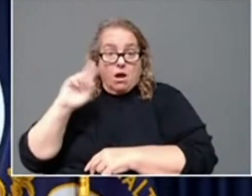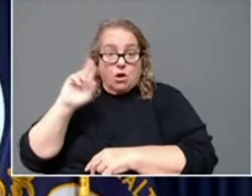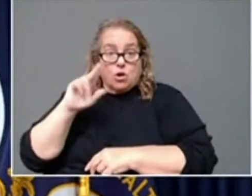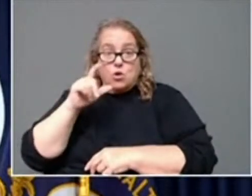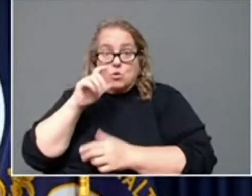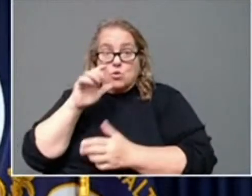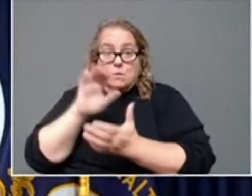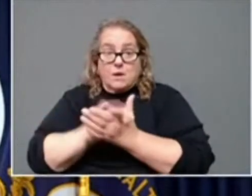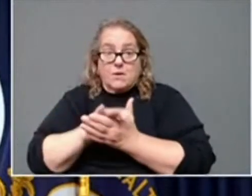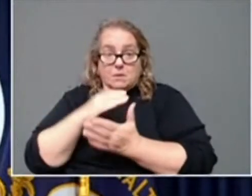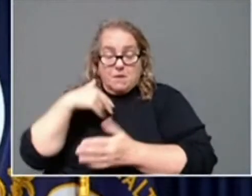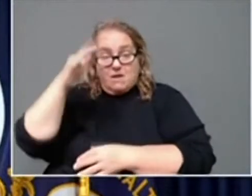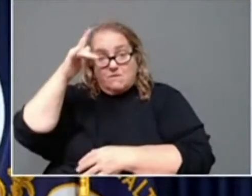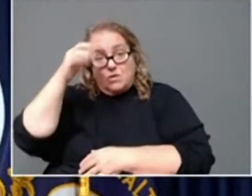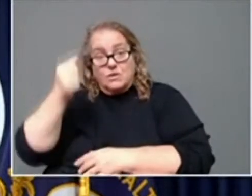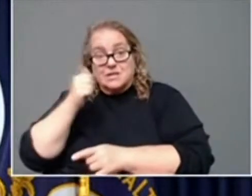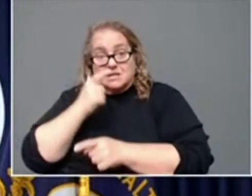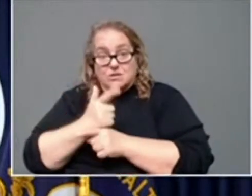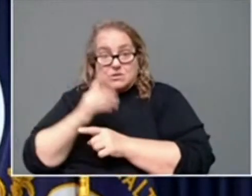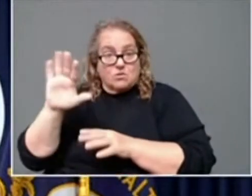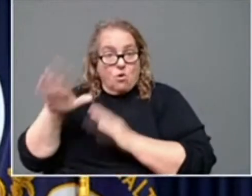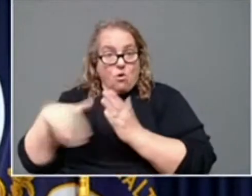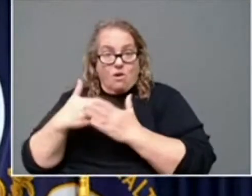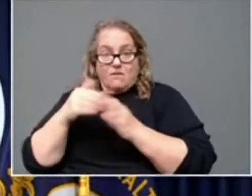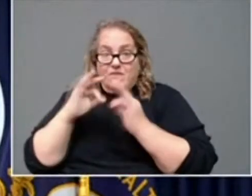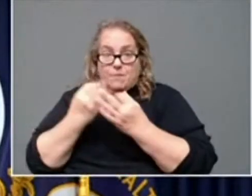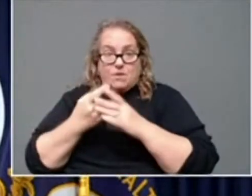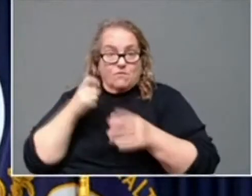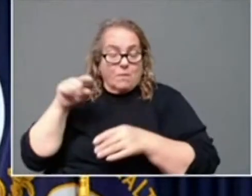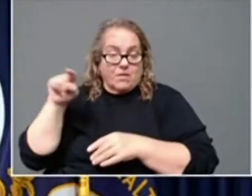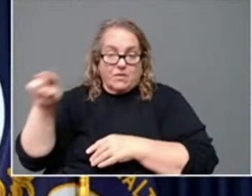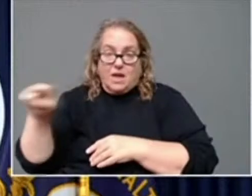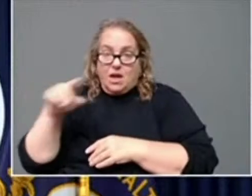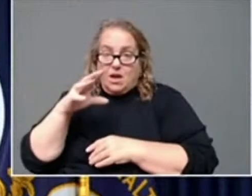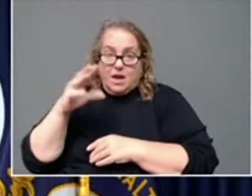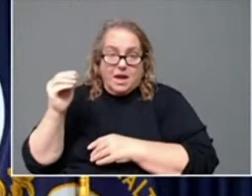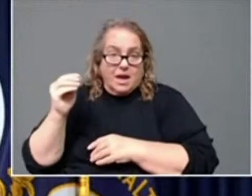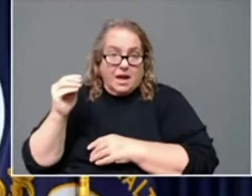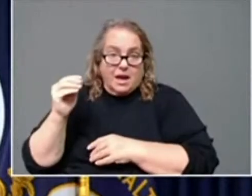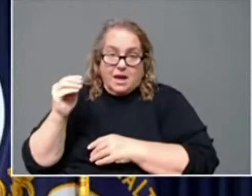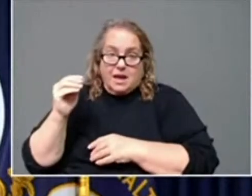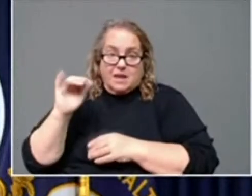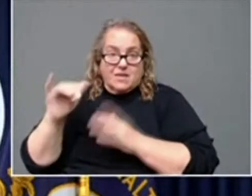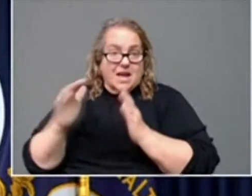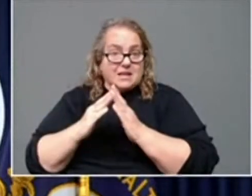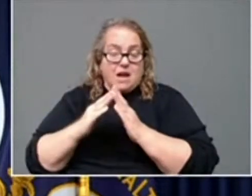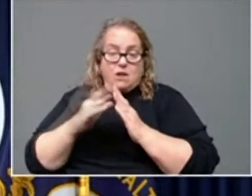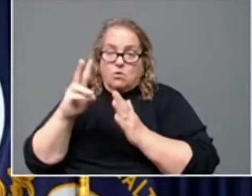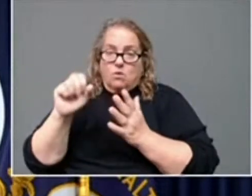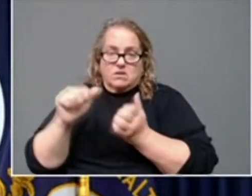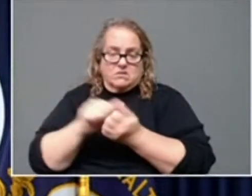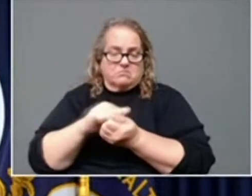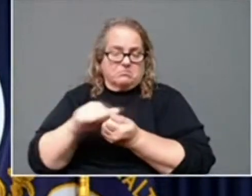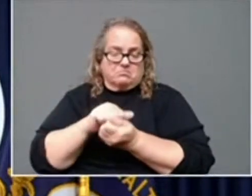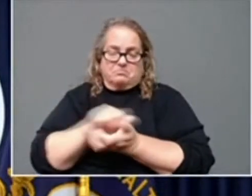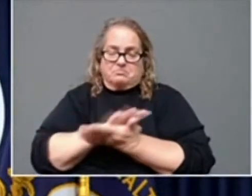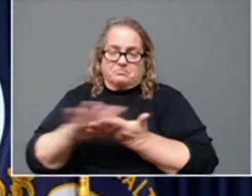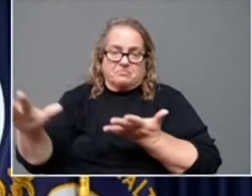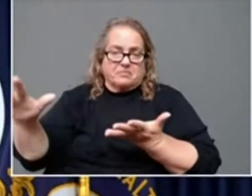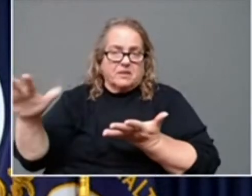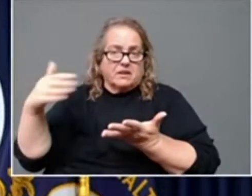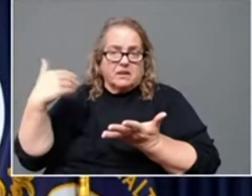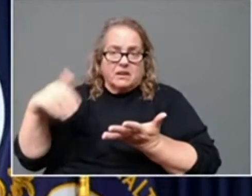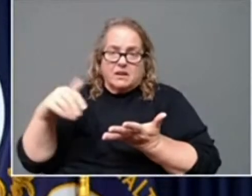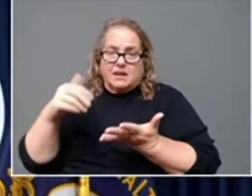my dad's sister, his whole family is from there, and that town was just obliterated. He lost 2 of